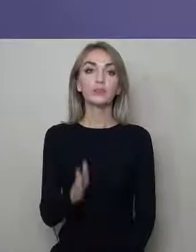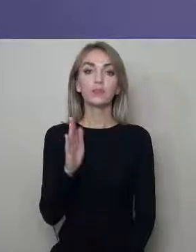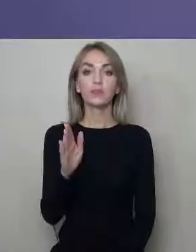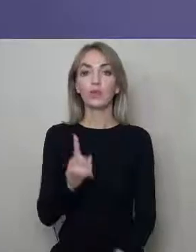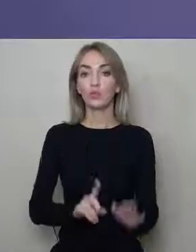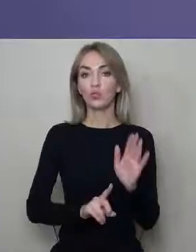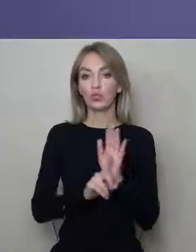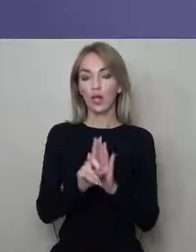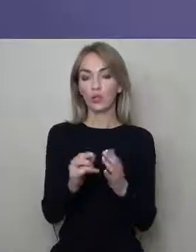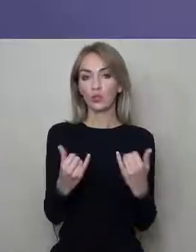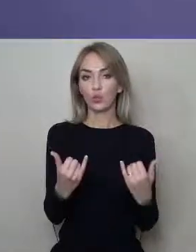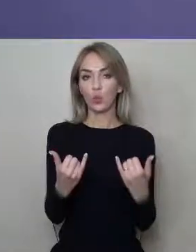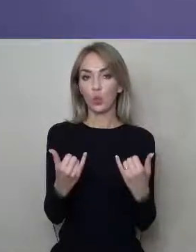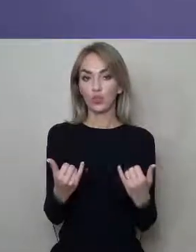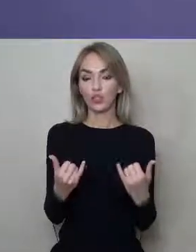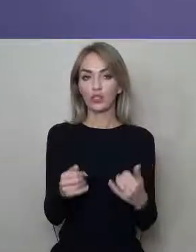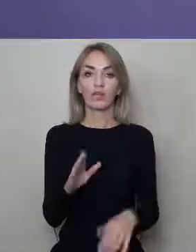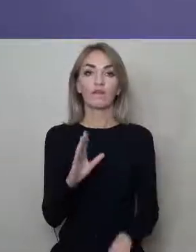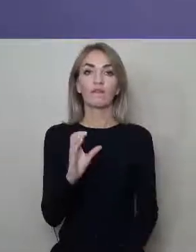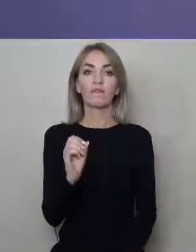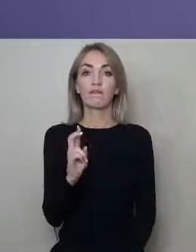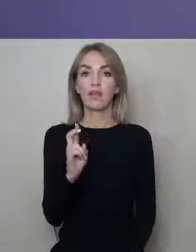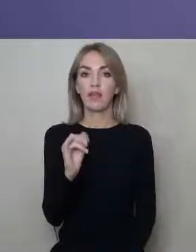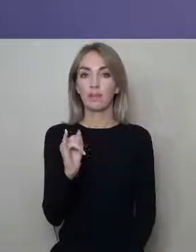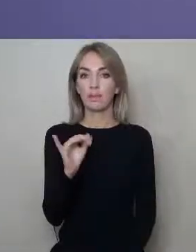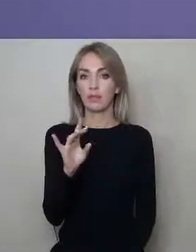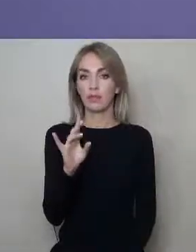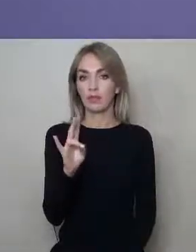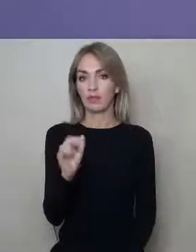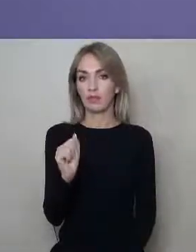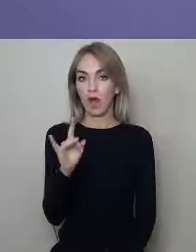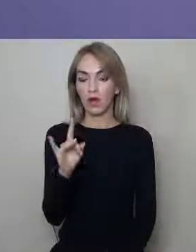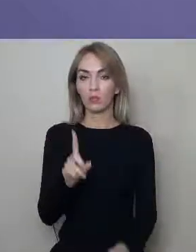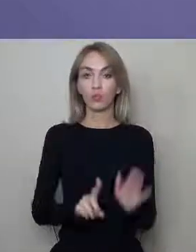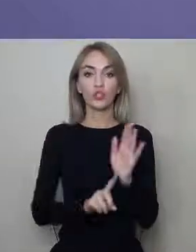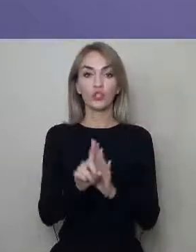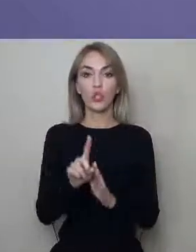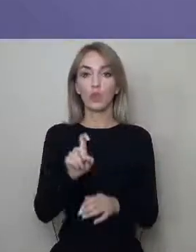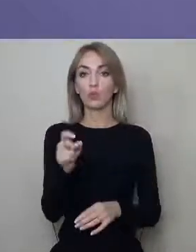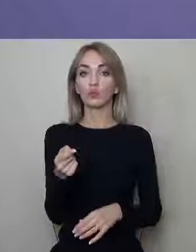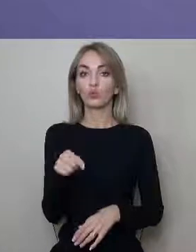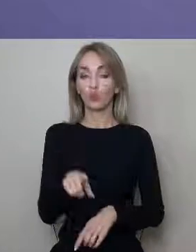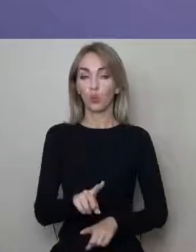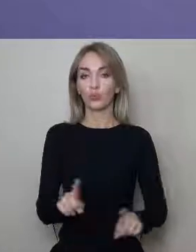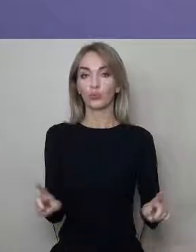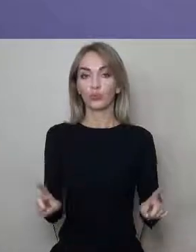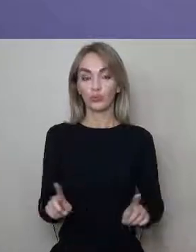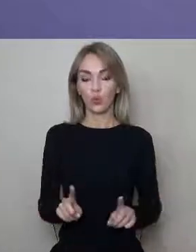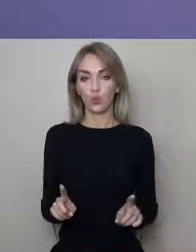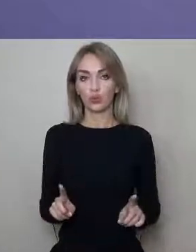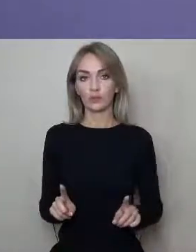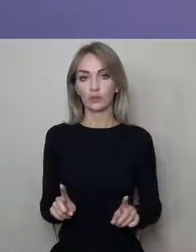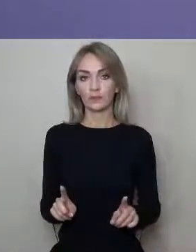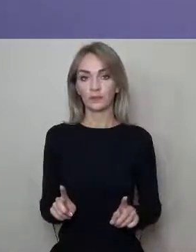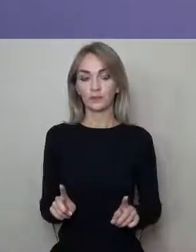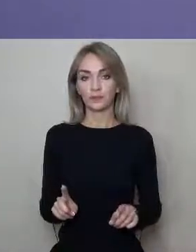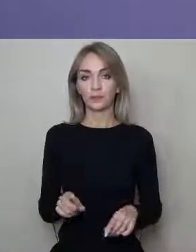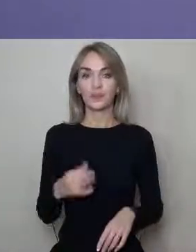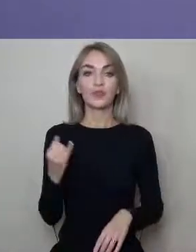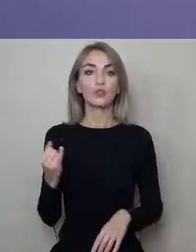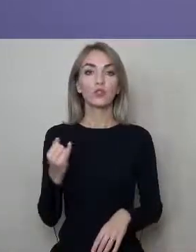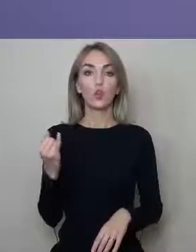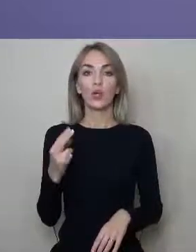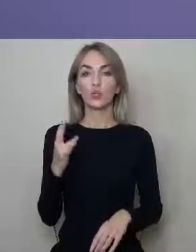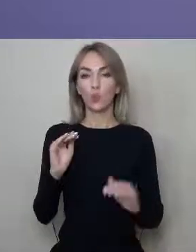are pending. So let's get started with today's webinar, and the first thing on the agenda today